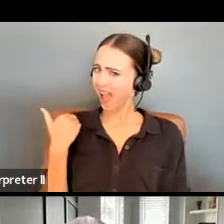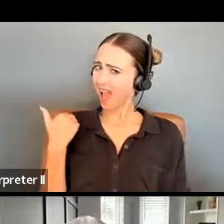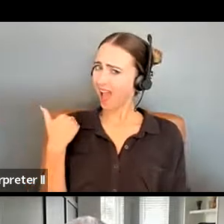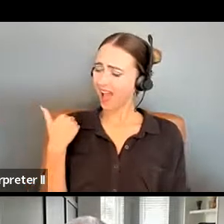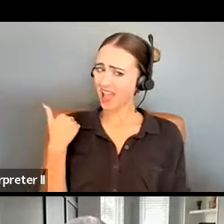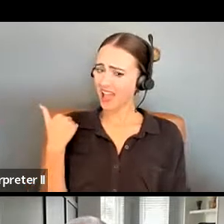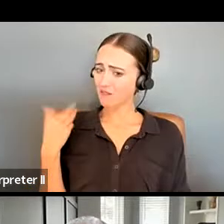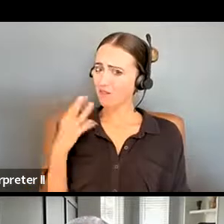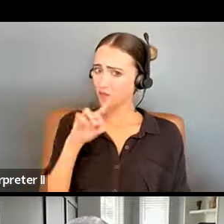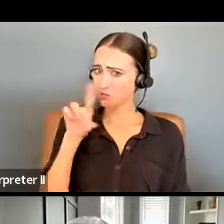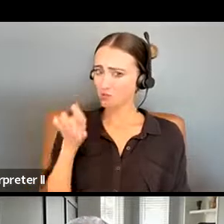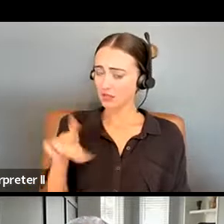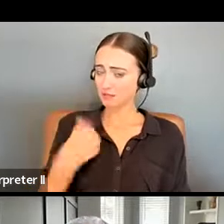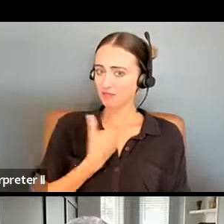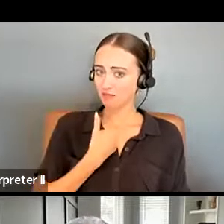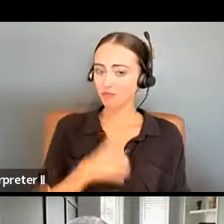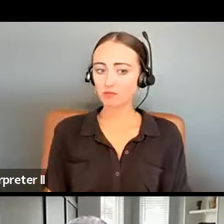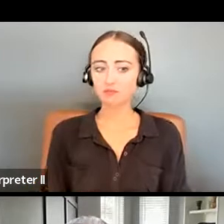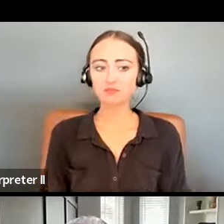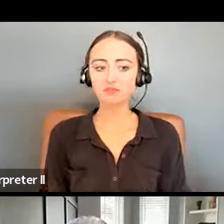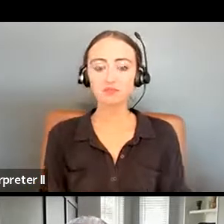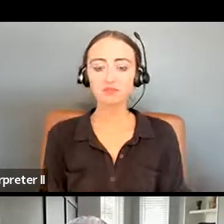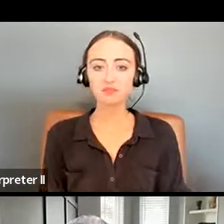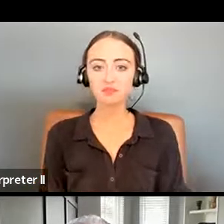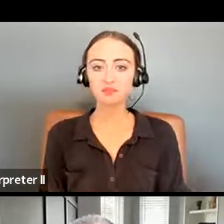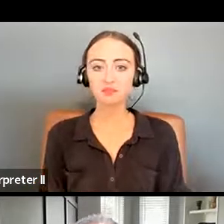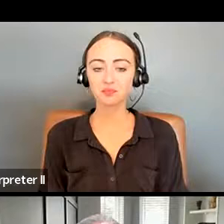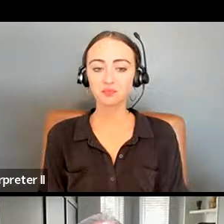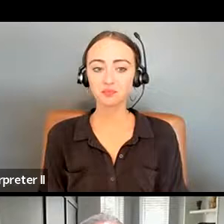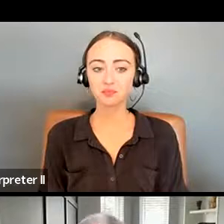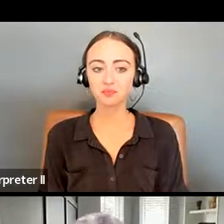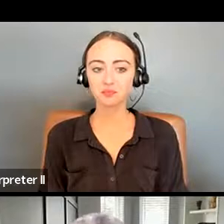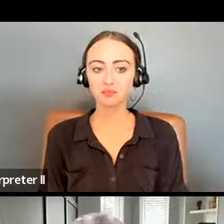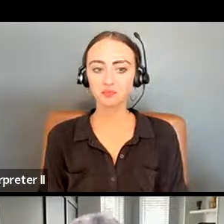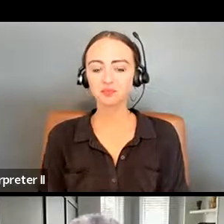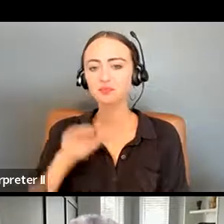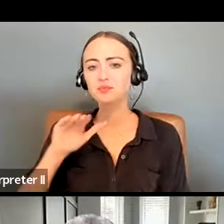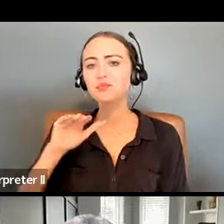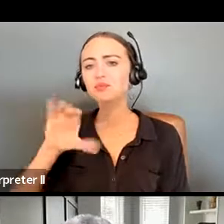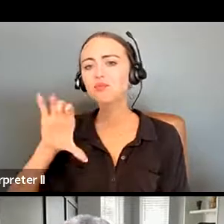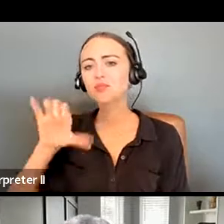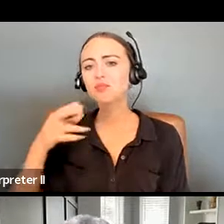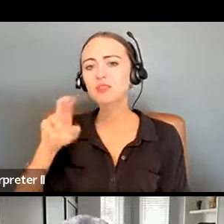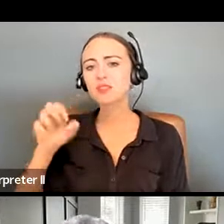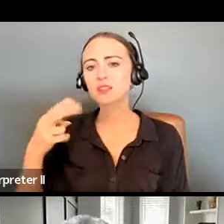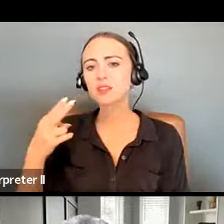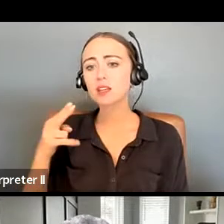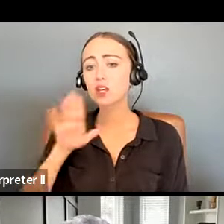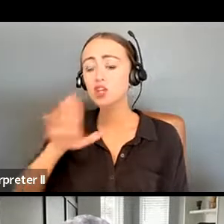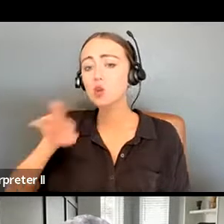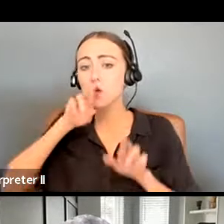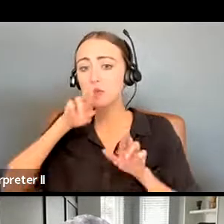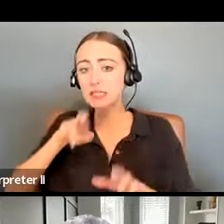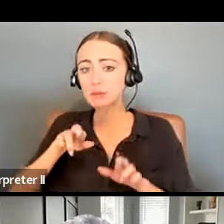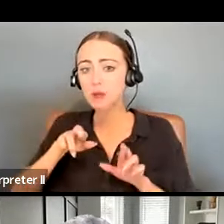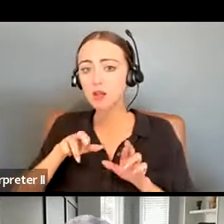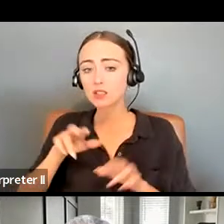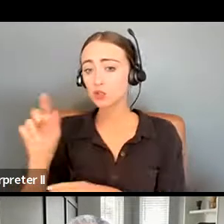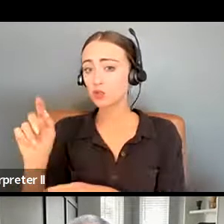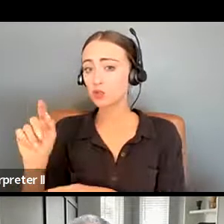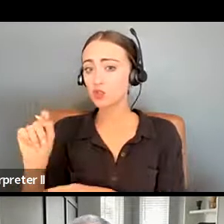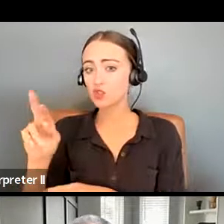questions. Councilmember Che, in your response to Councilmember Trayon